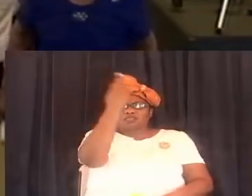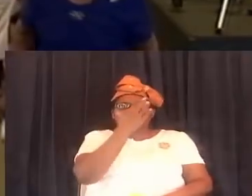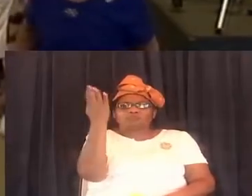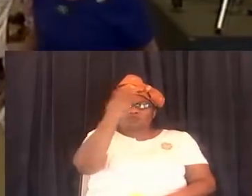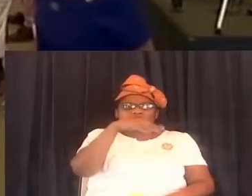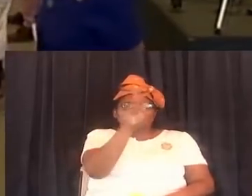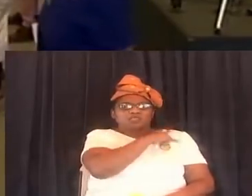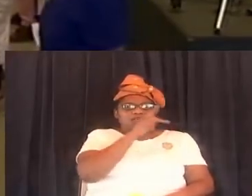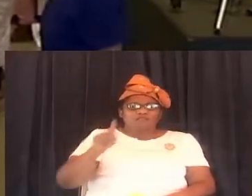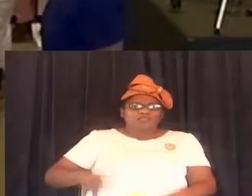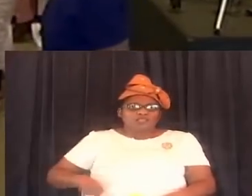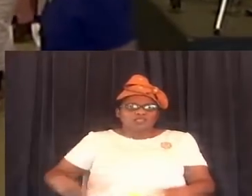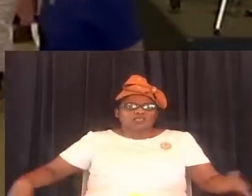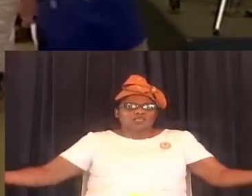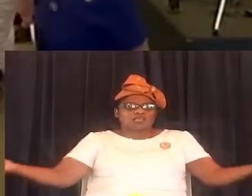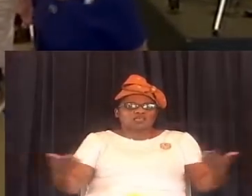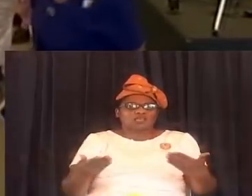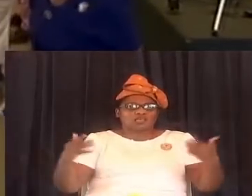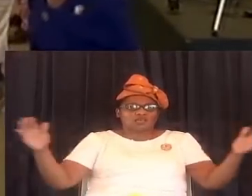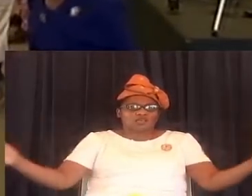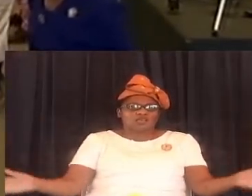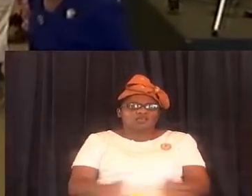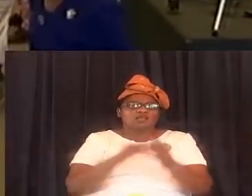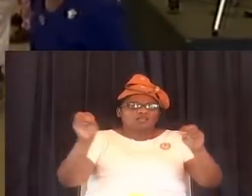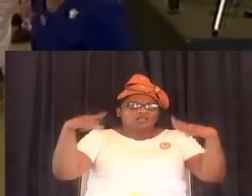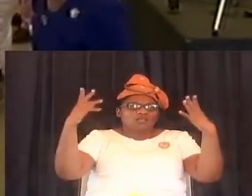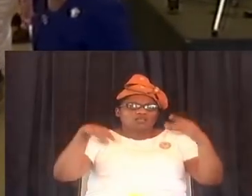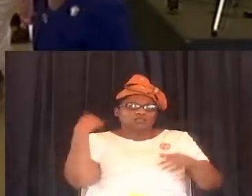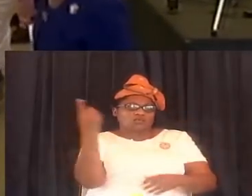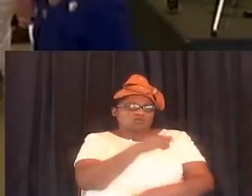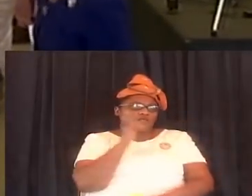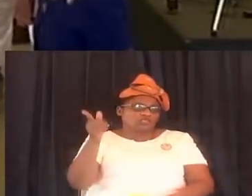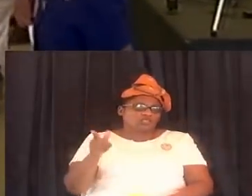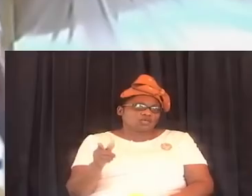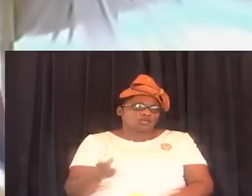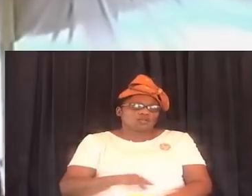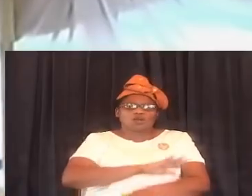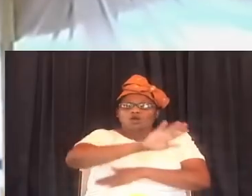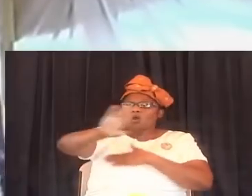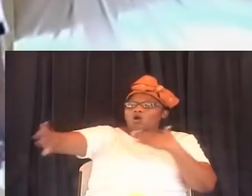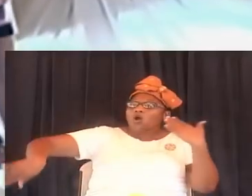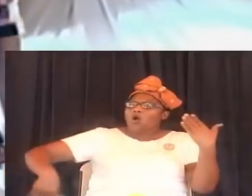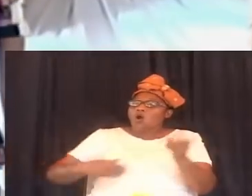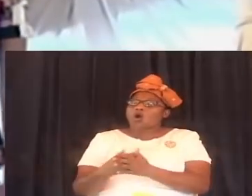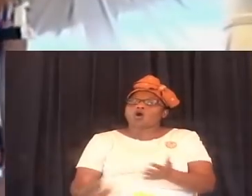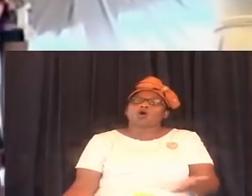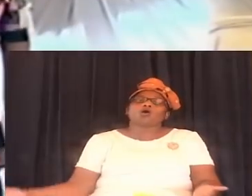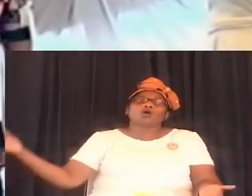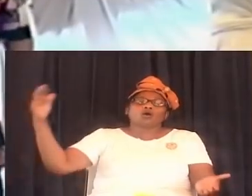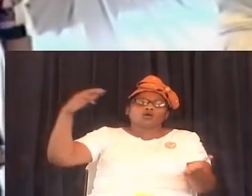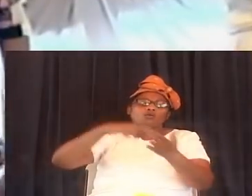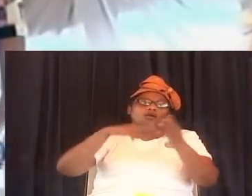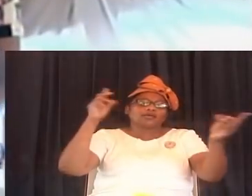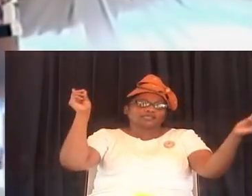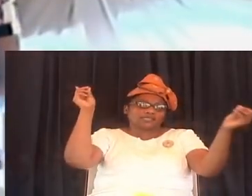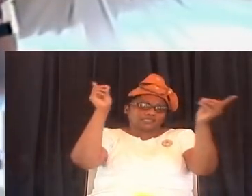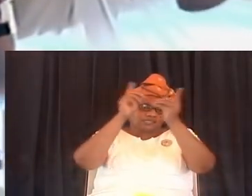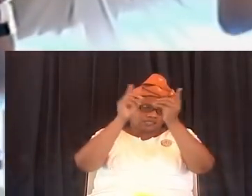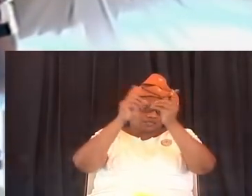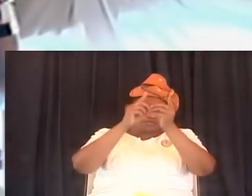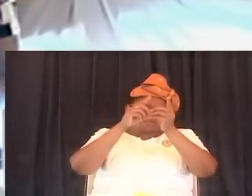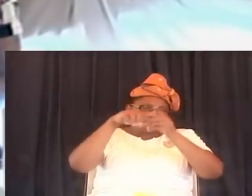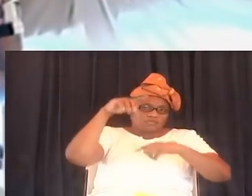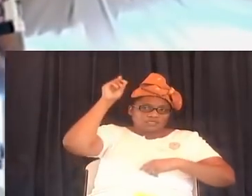morning. Hallelujah. Hallelujah. We shall all rise to meet him. Hallelujah. Let me see the hands of all those that are